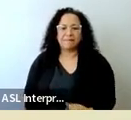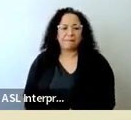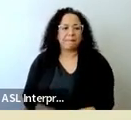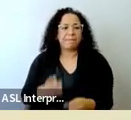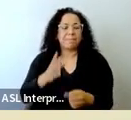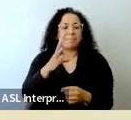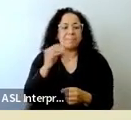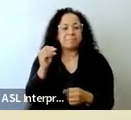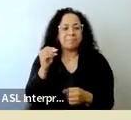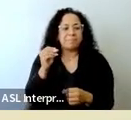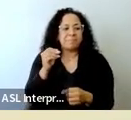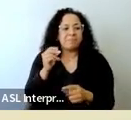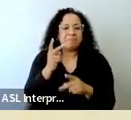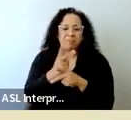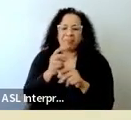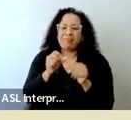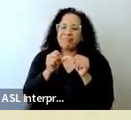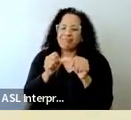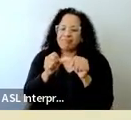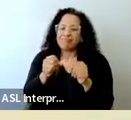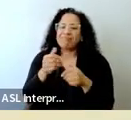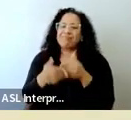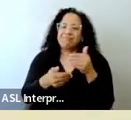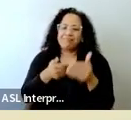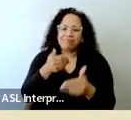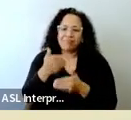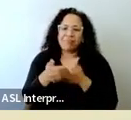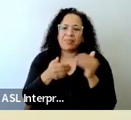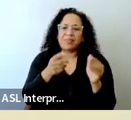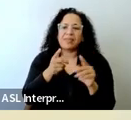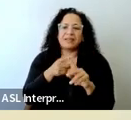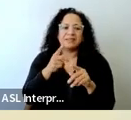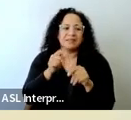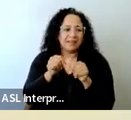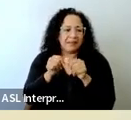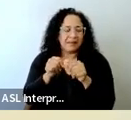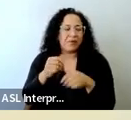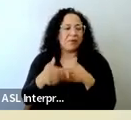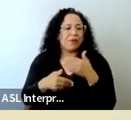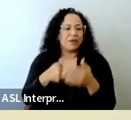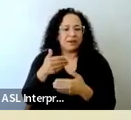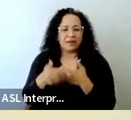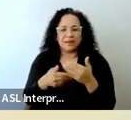And it kept going. And as it kept going,